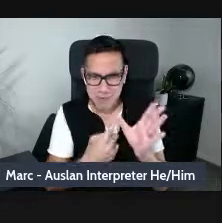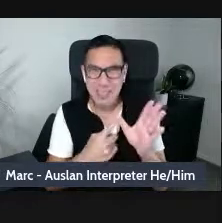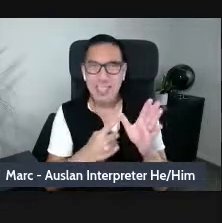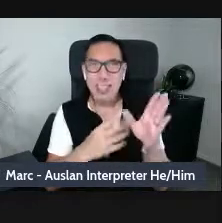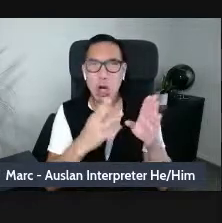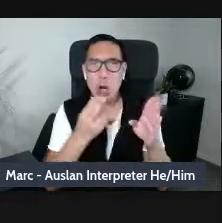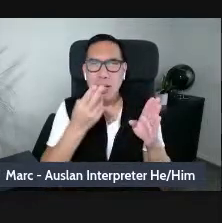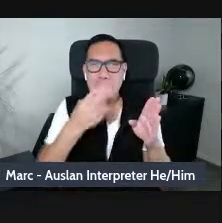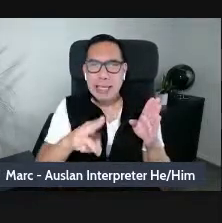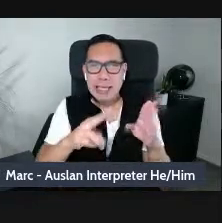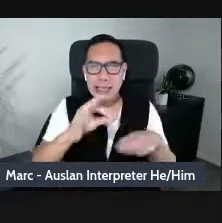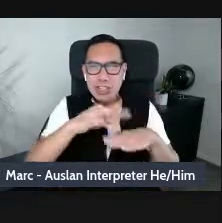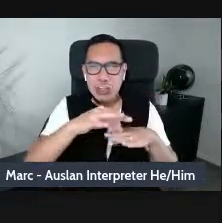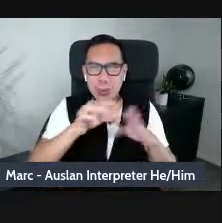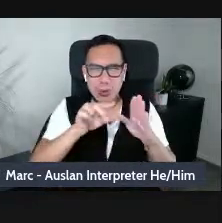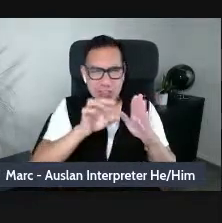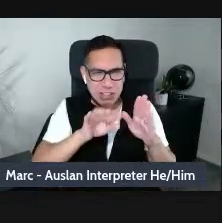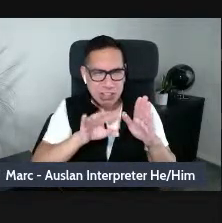current